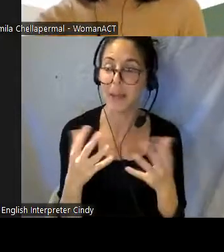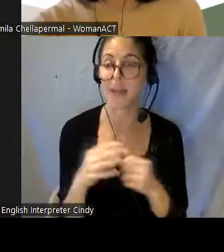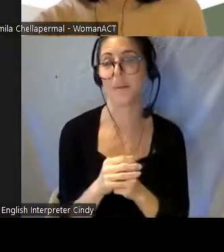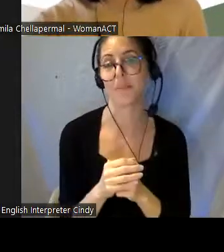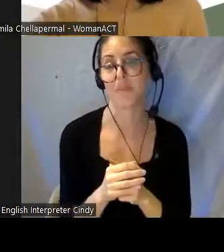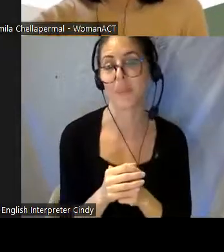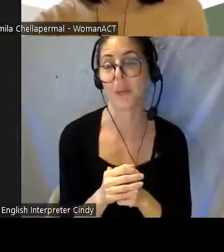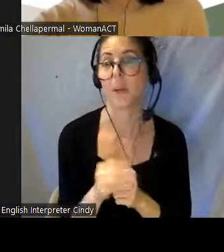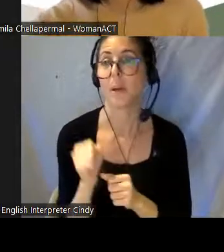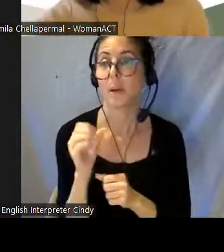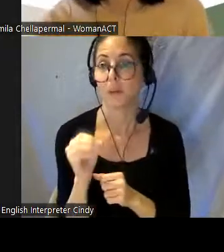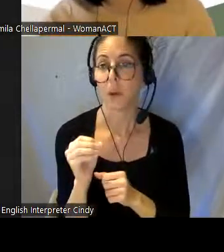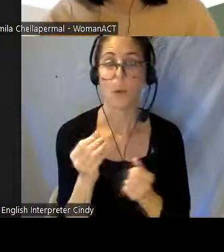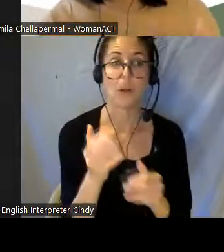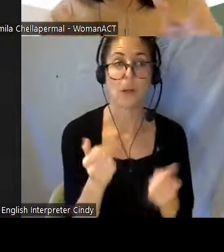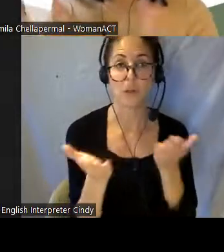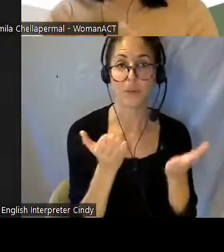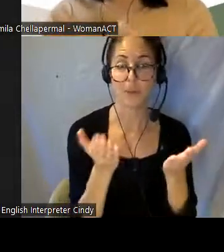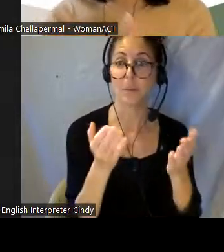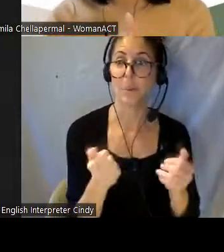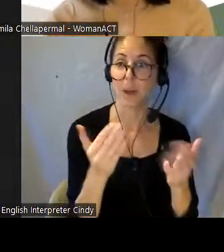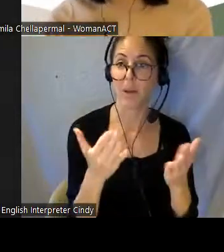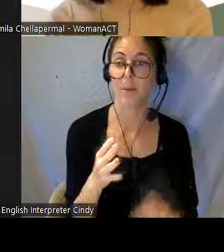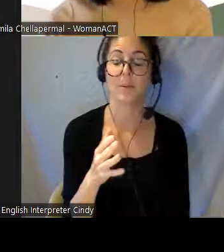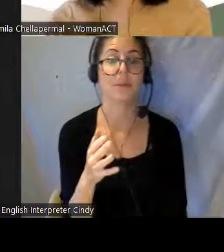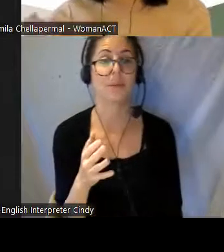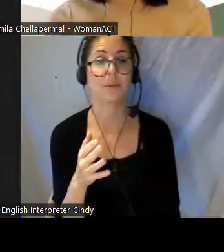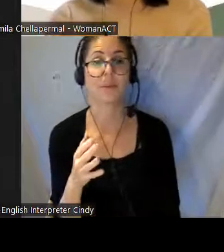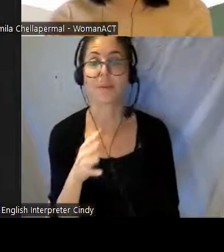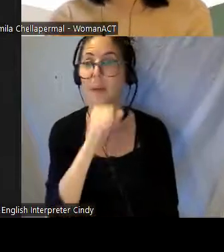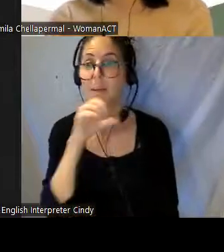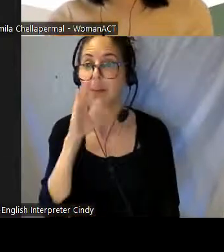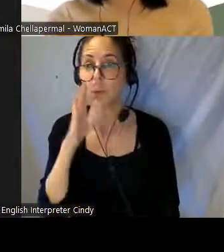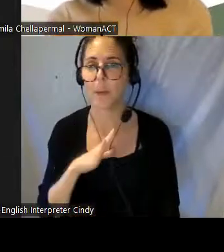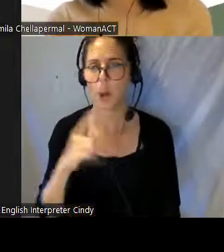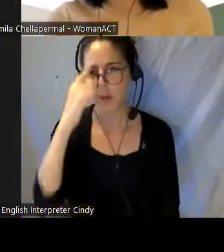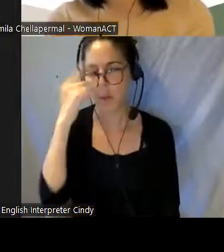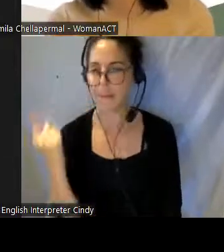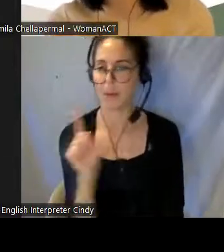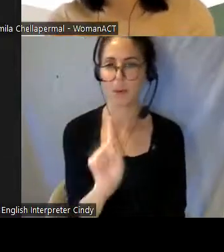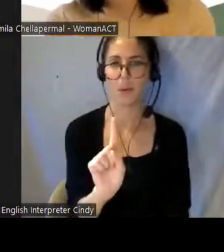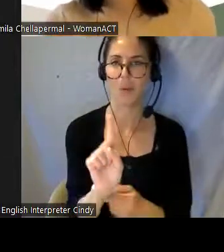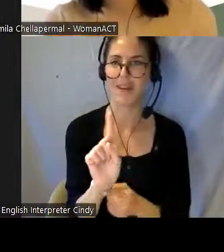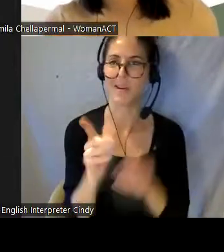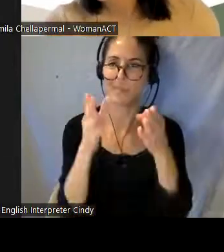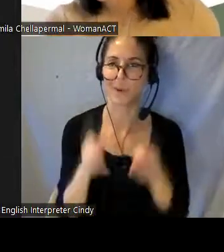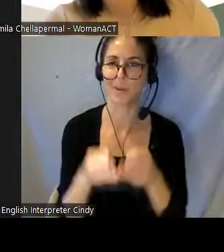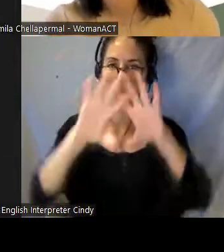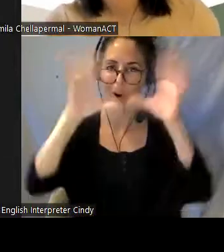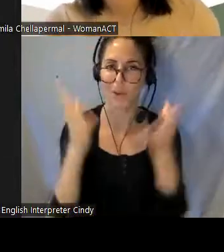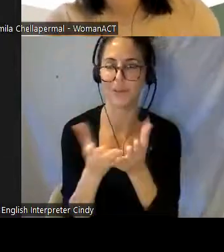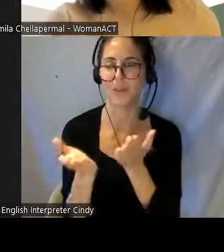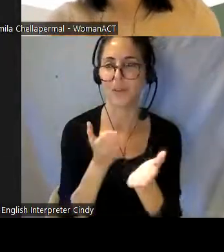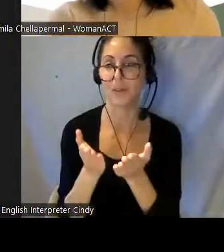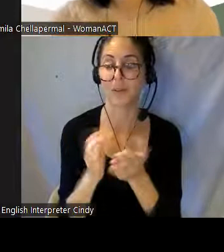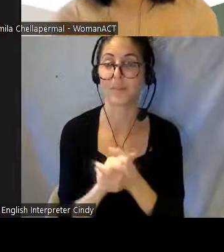Participants and service providers discussed having one worker that could do a wraparound service as the most effective one. So one participant